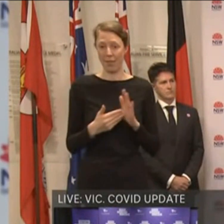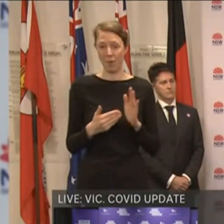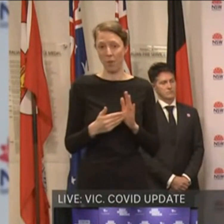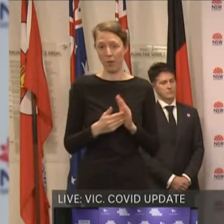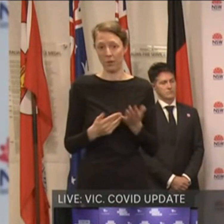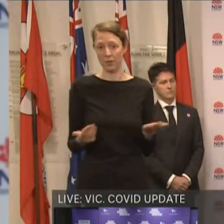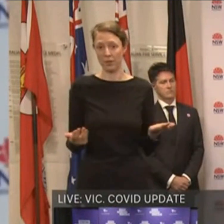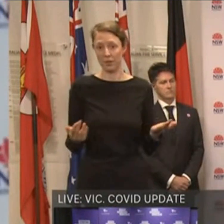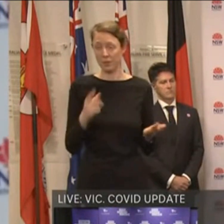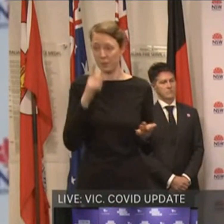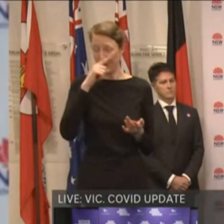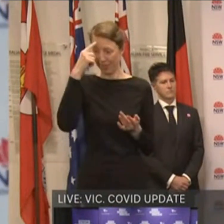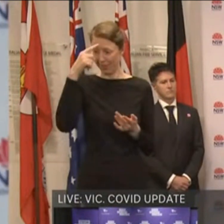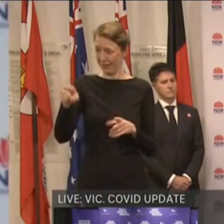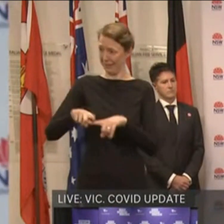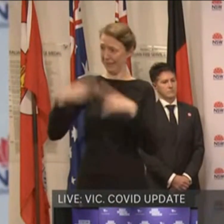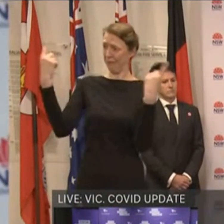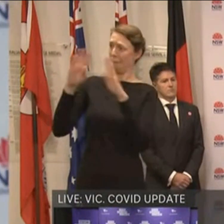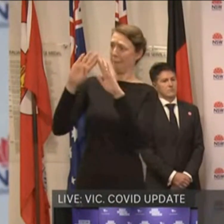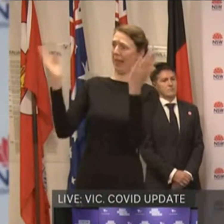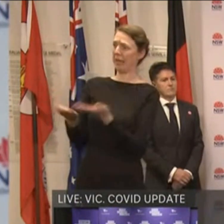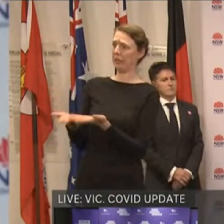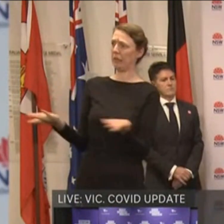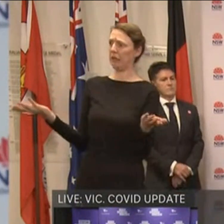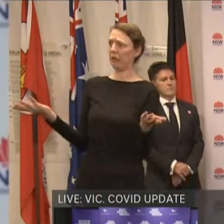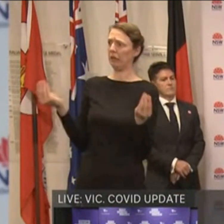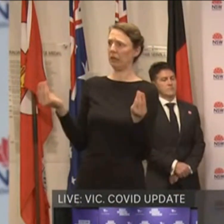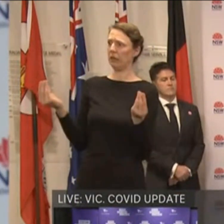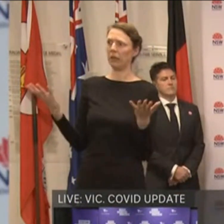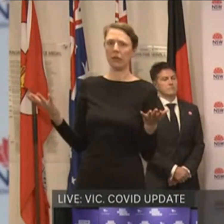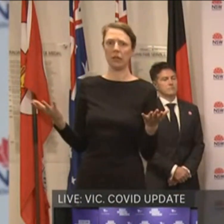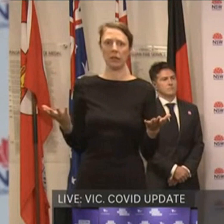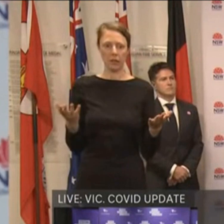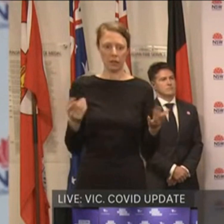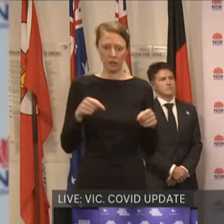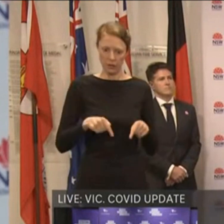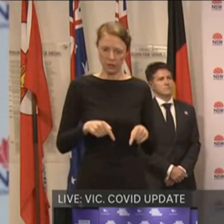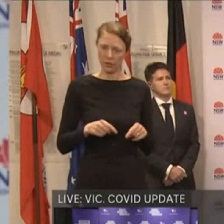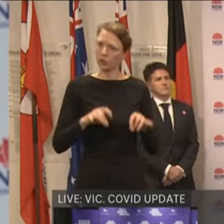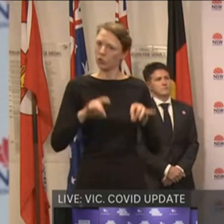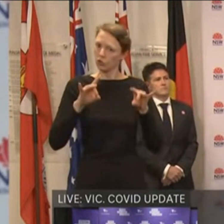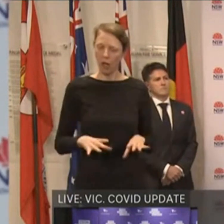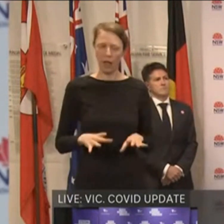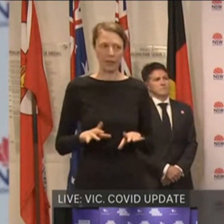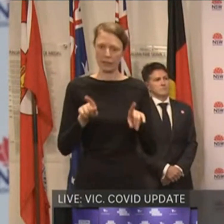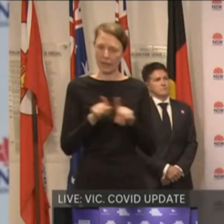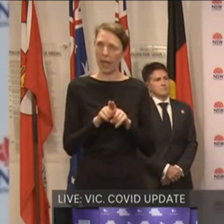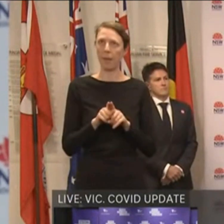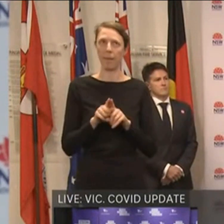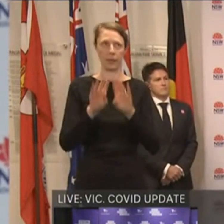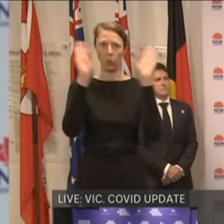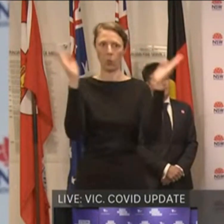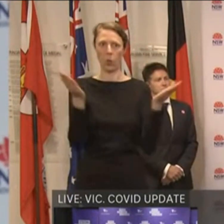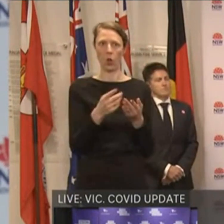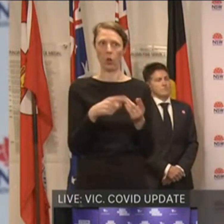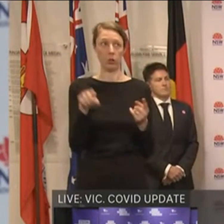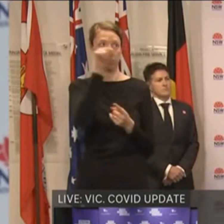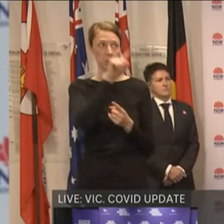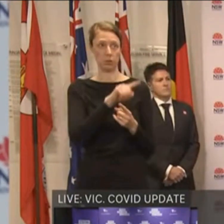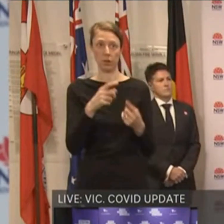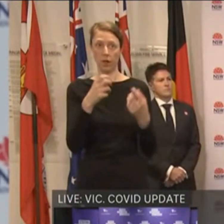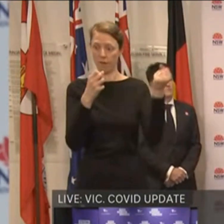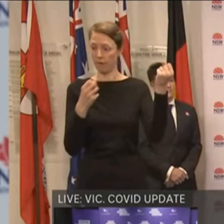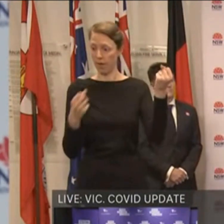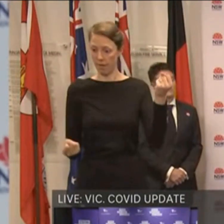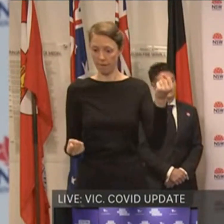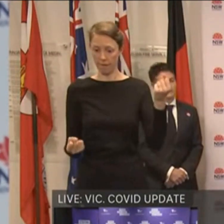a vaccine, so please don't let down your guard. Complacency will cost lives. Complacency will stop us